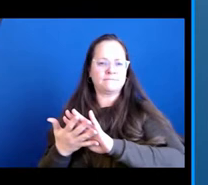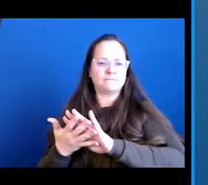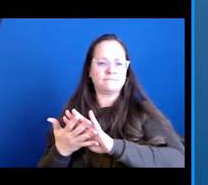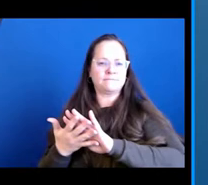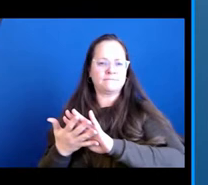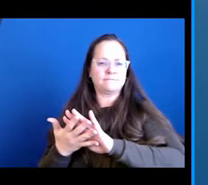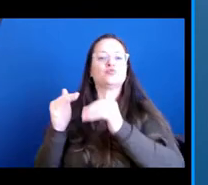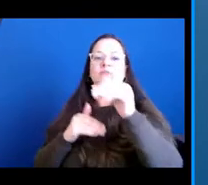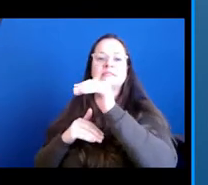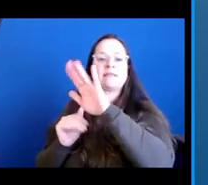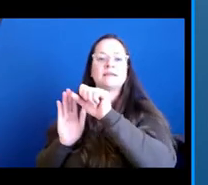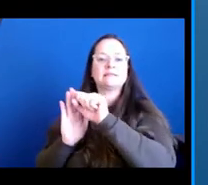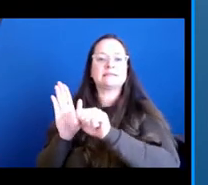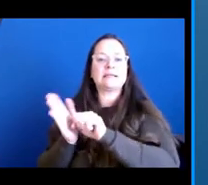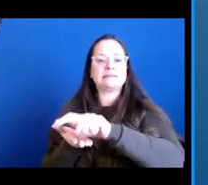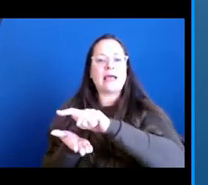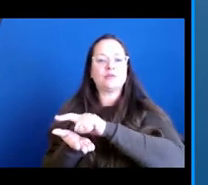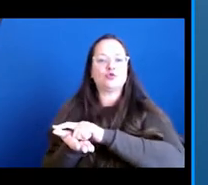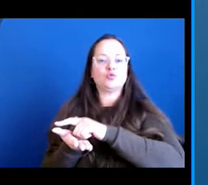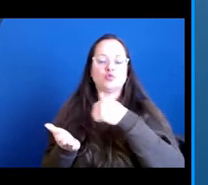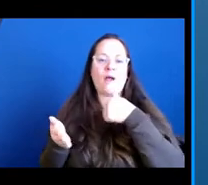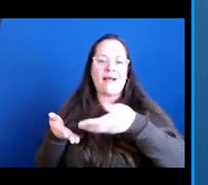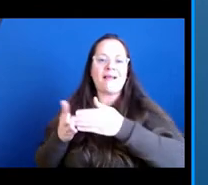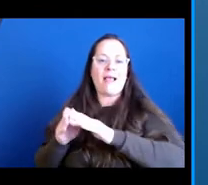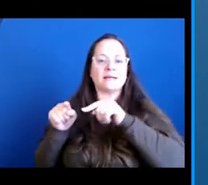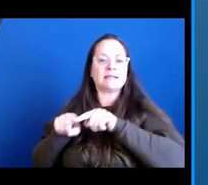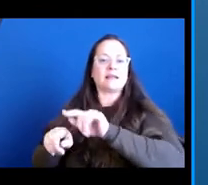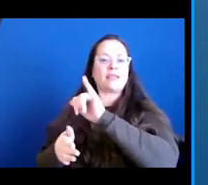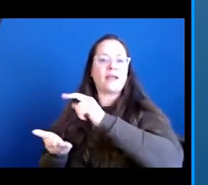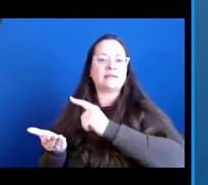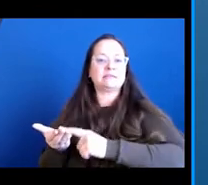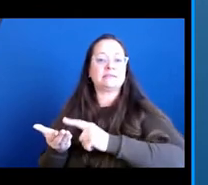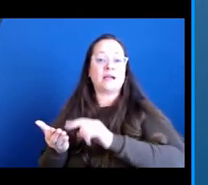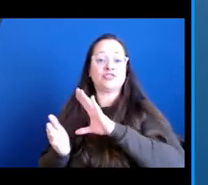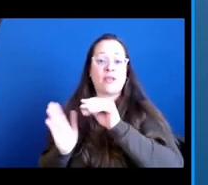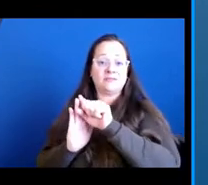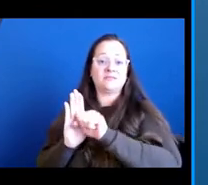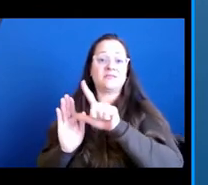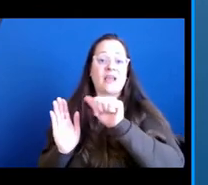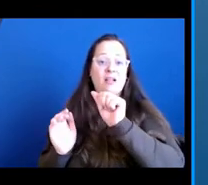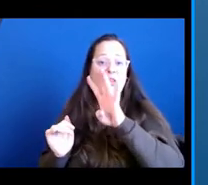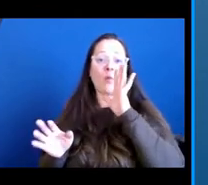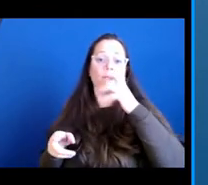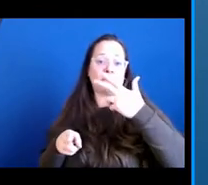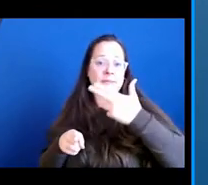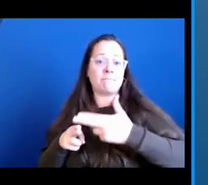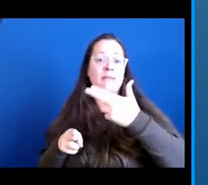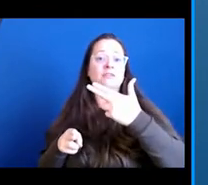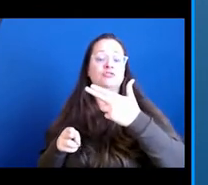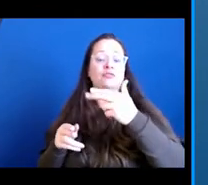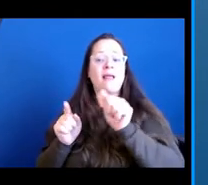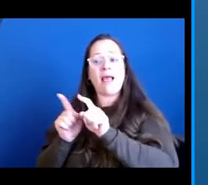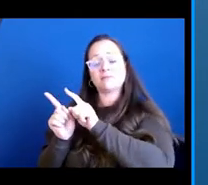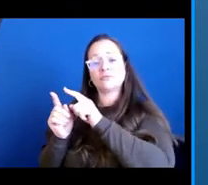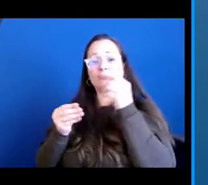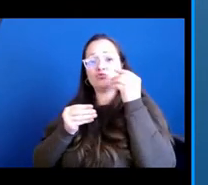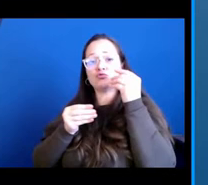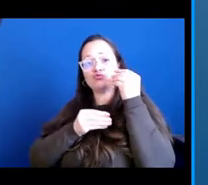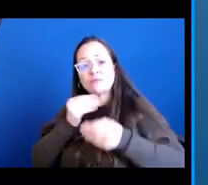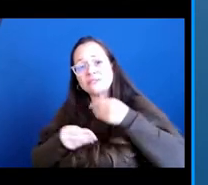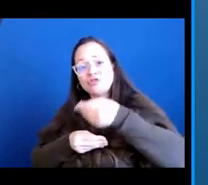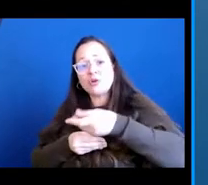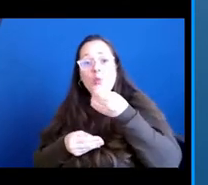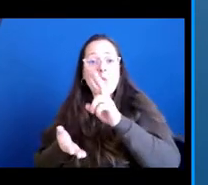laws are going to be mentioned as either tradition or history I I want to point up put a point of order in the